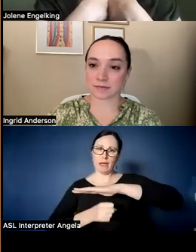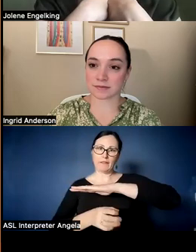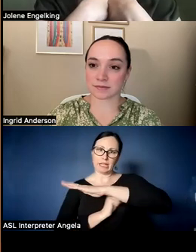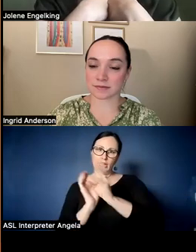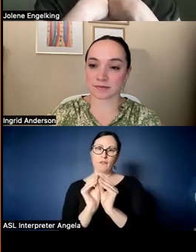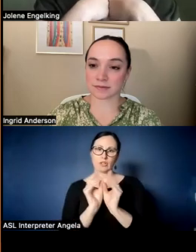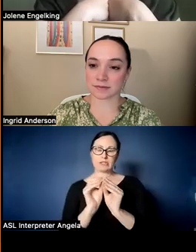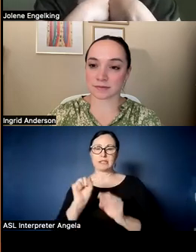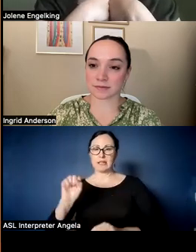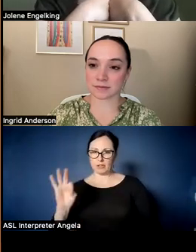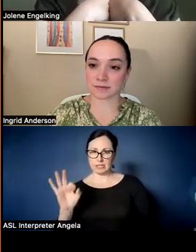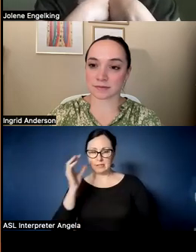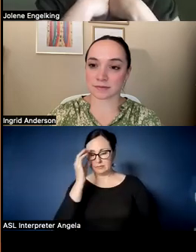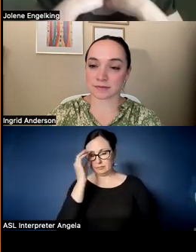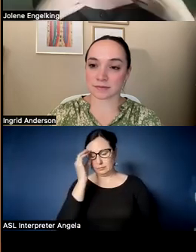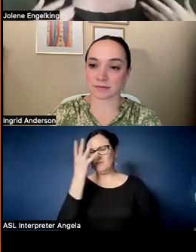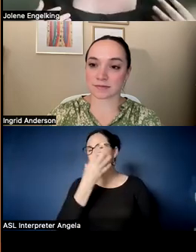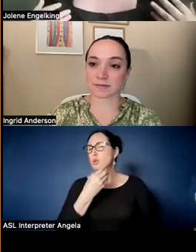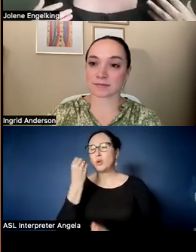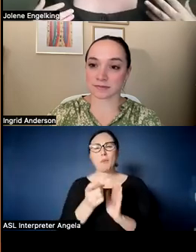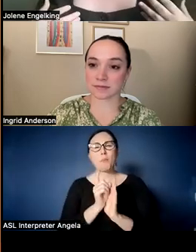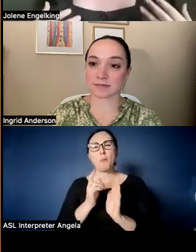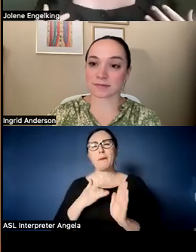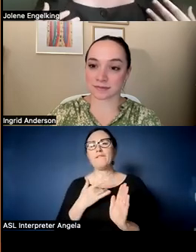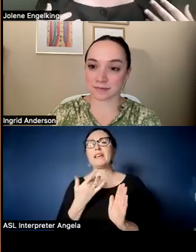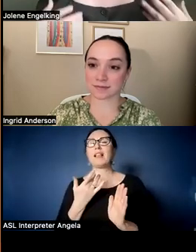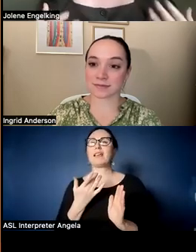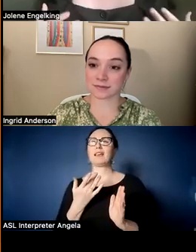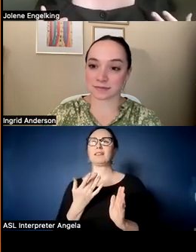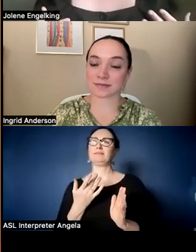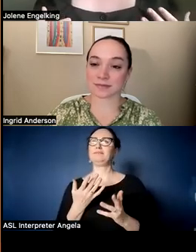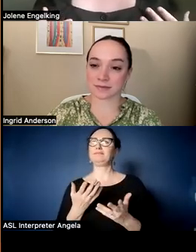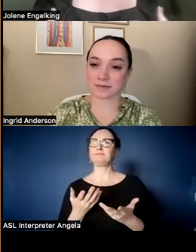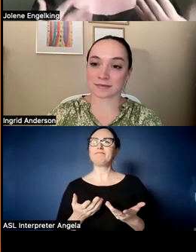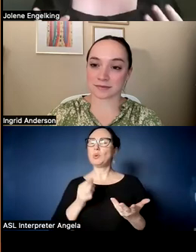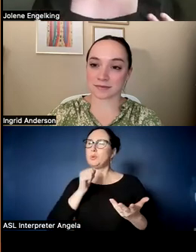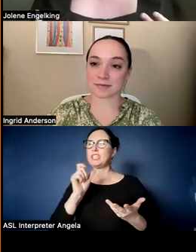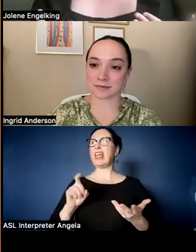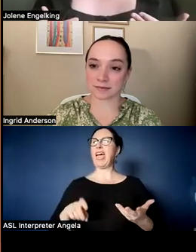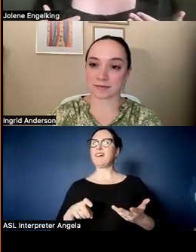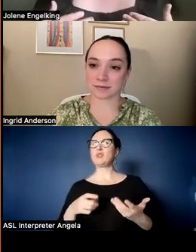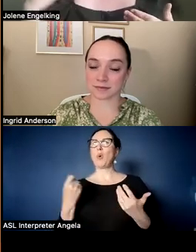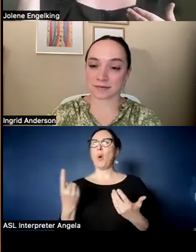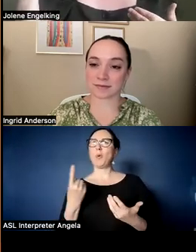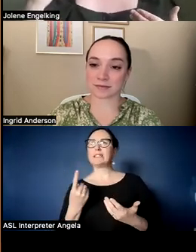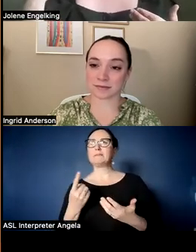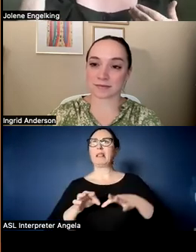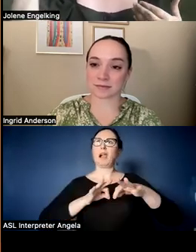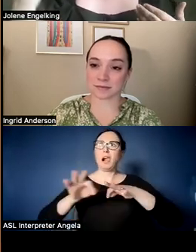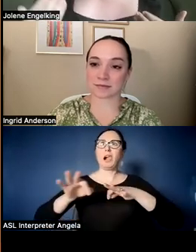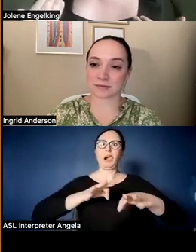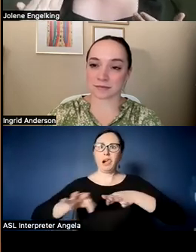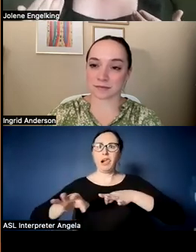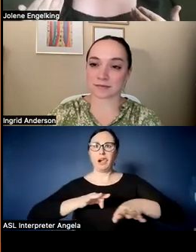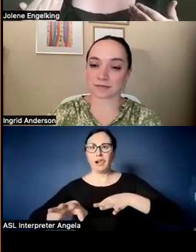it was this beautiful moment of feeling a space of breath where you didn't have to always be explaining things or explaining the framework or where